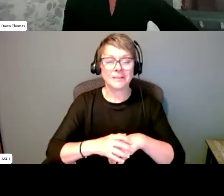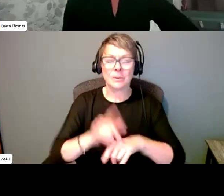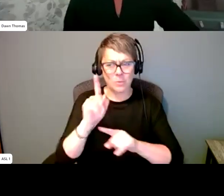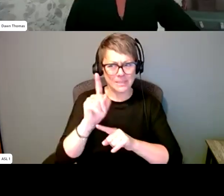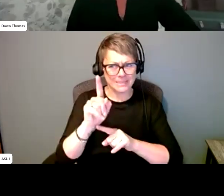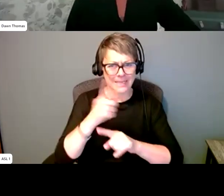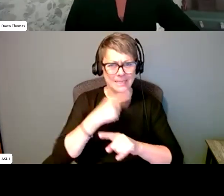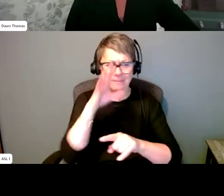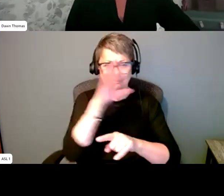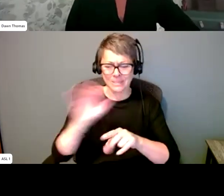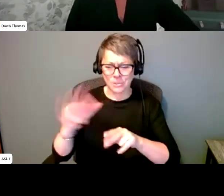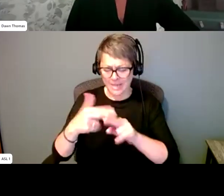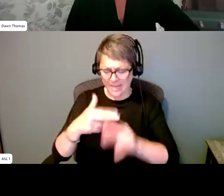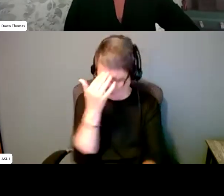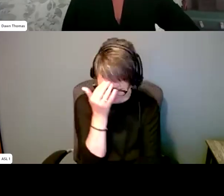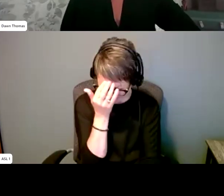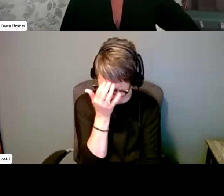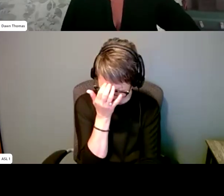I'm missing her name at the moment.